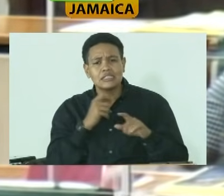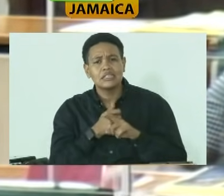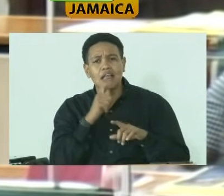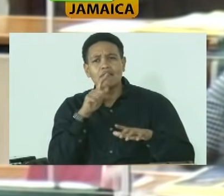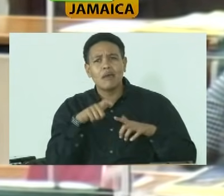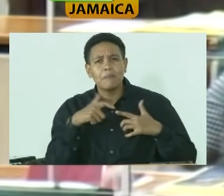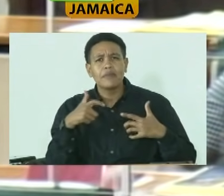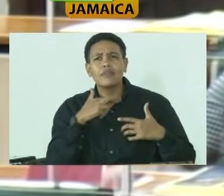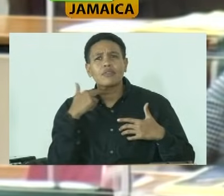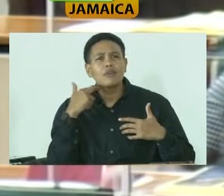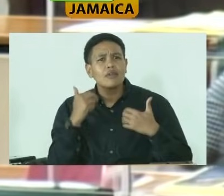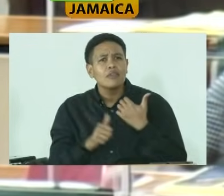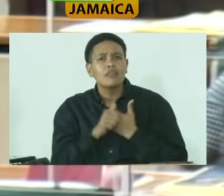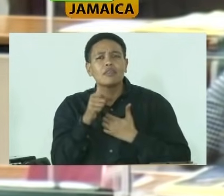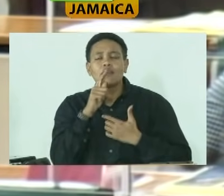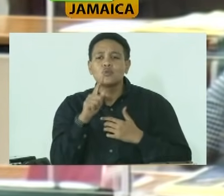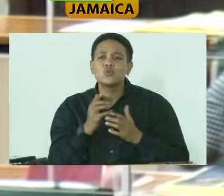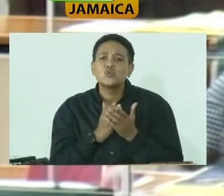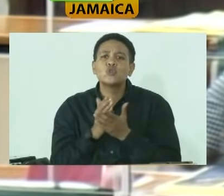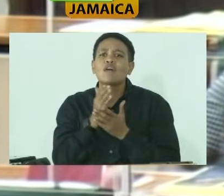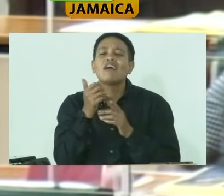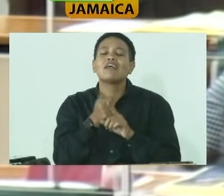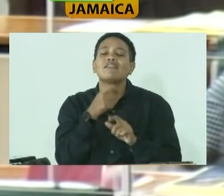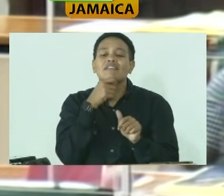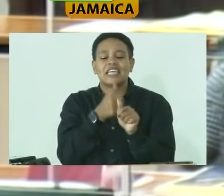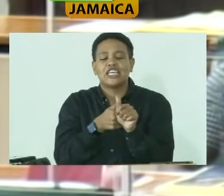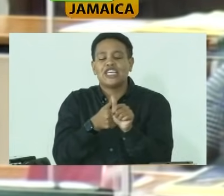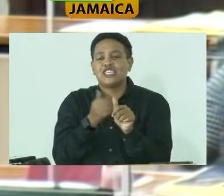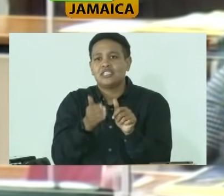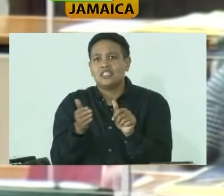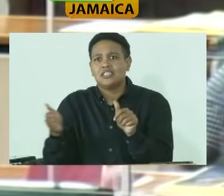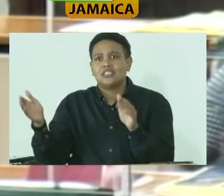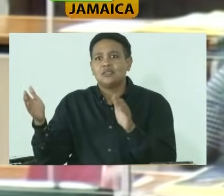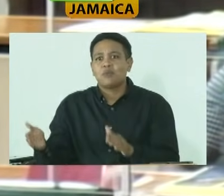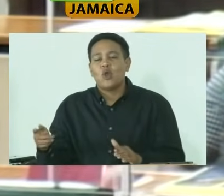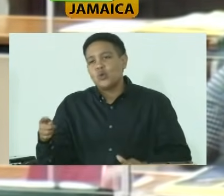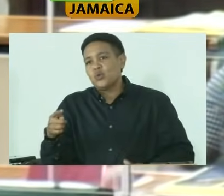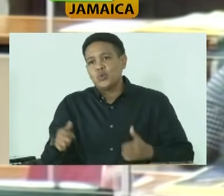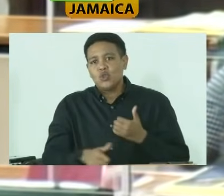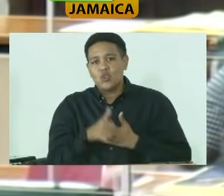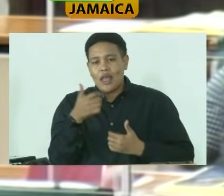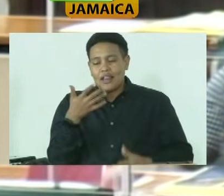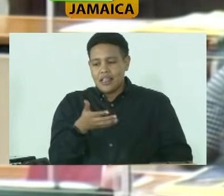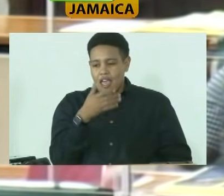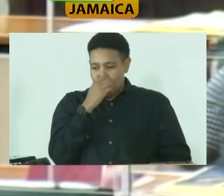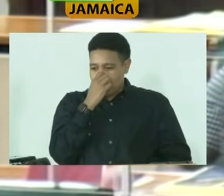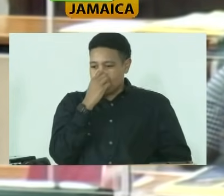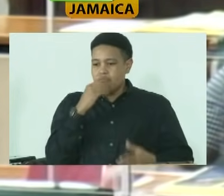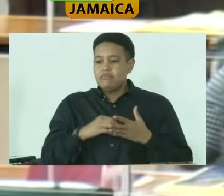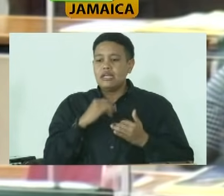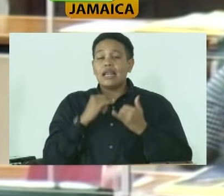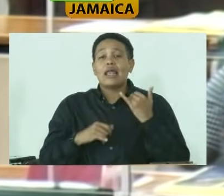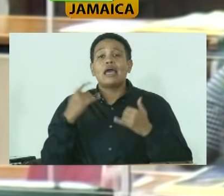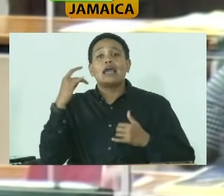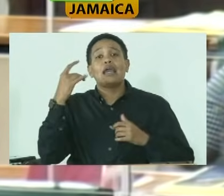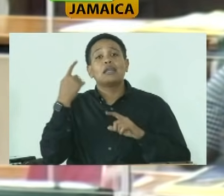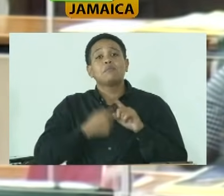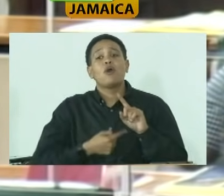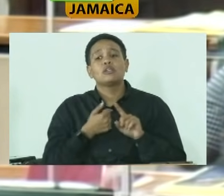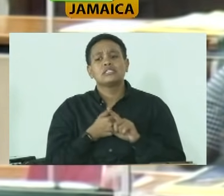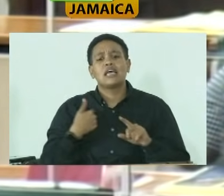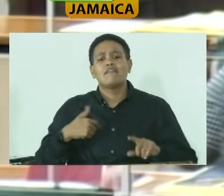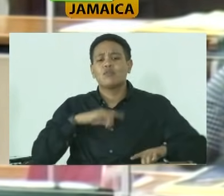real threat to the very survival of each and every single one of us. In the last 18 months,